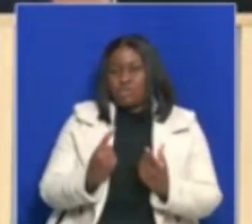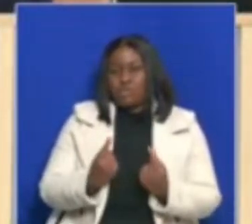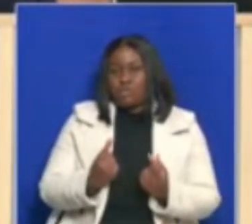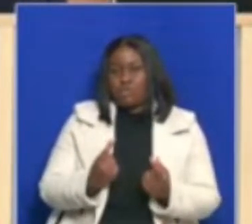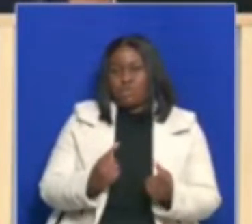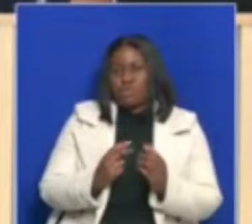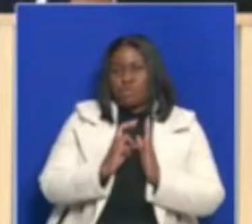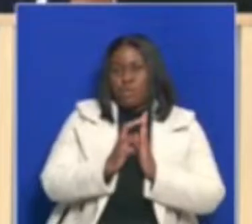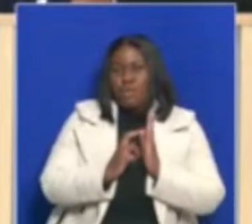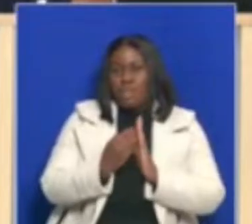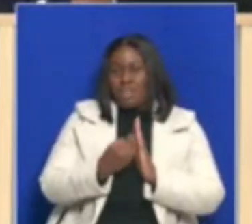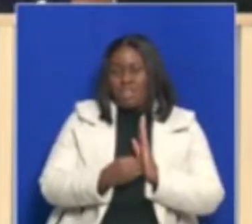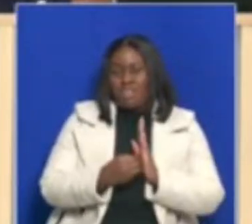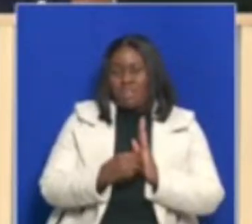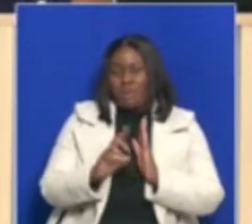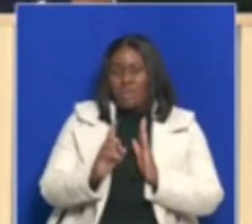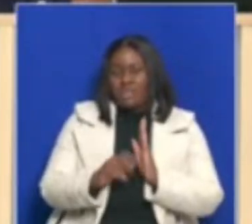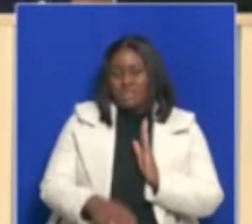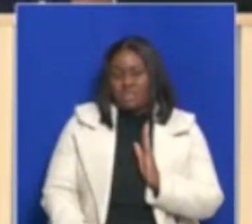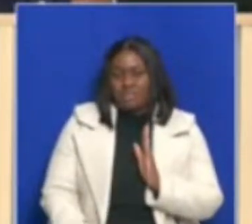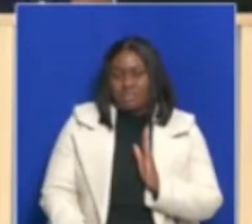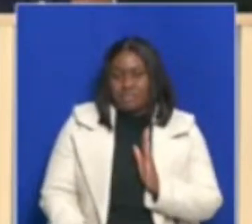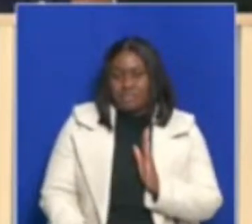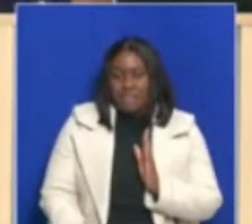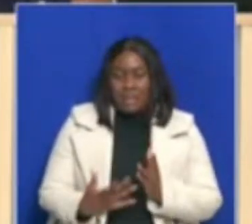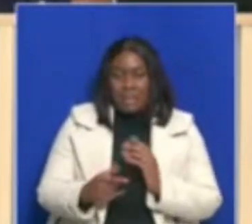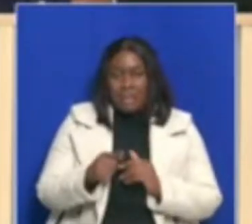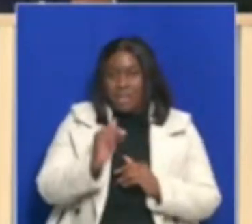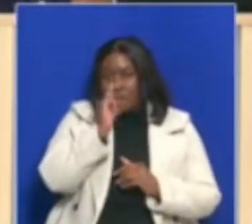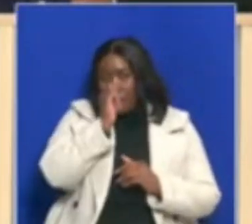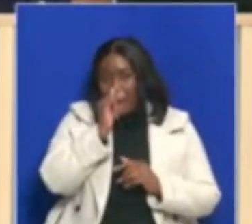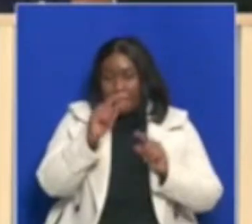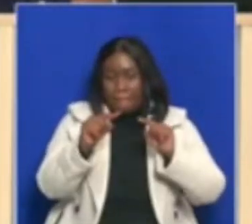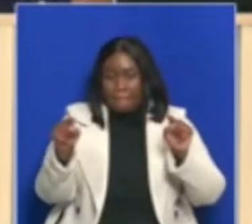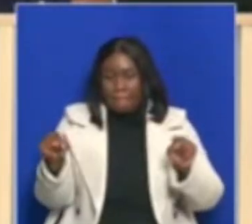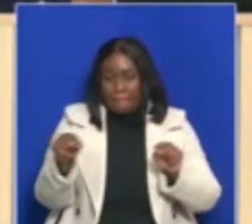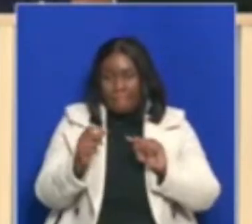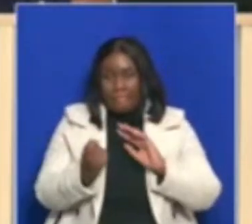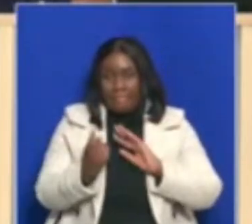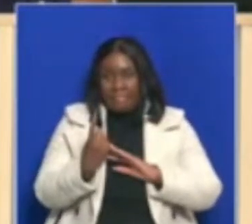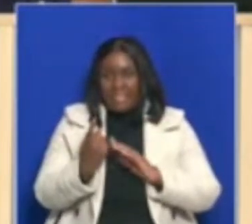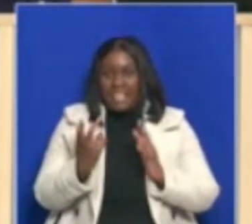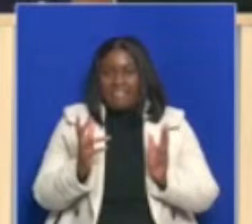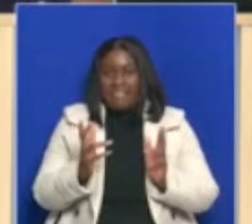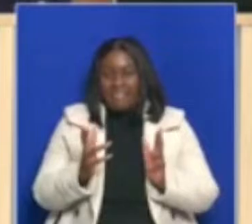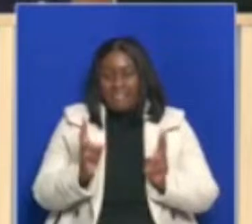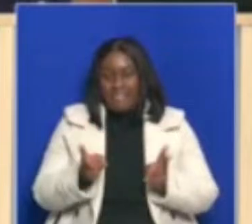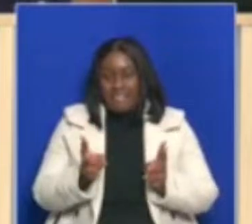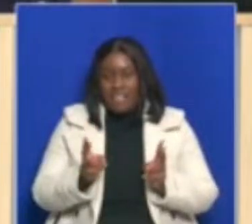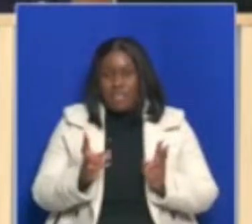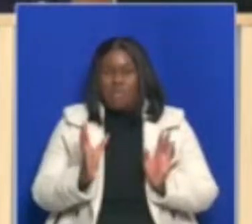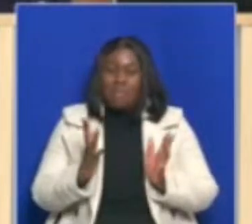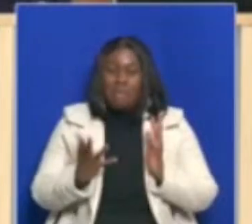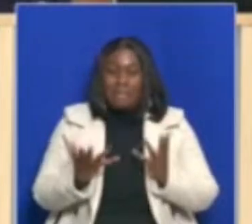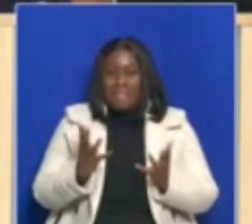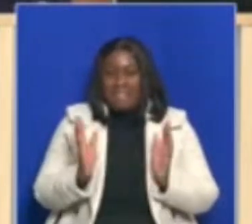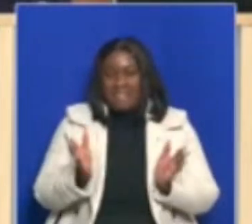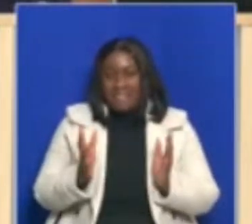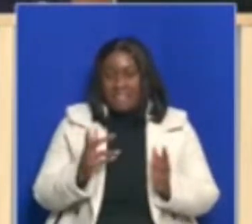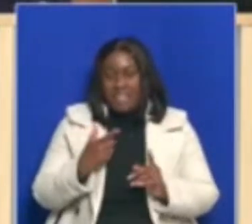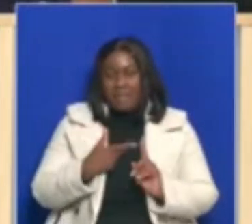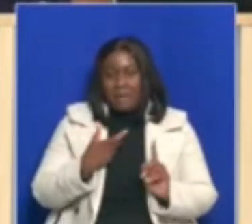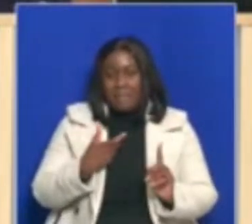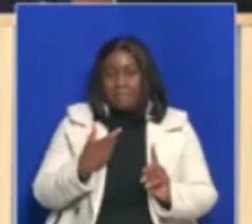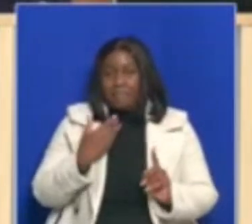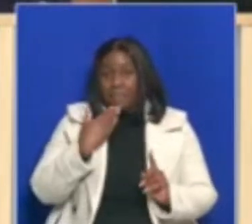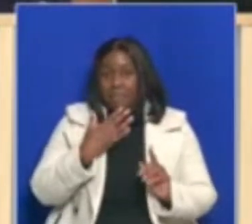So you have a scene, there's just been a shooting now. as between the subs and the